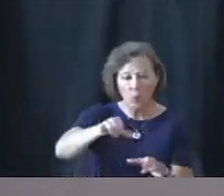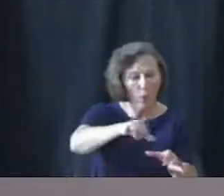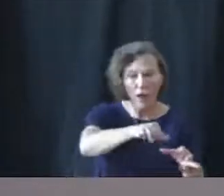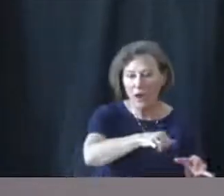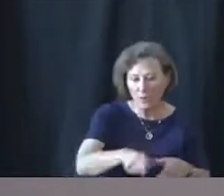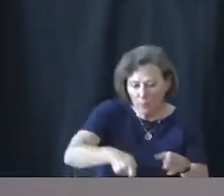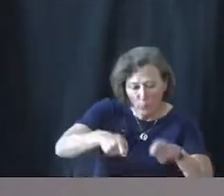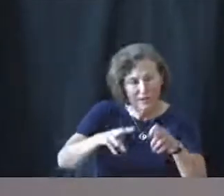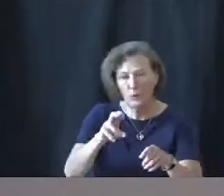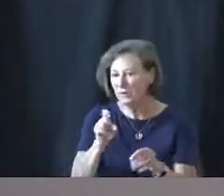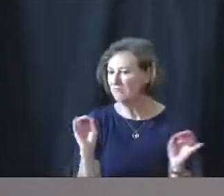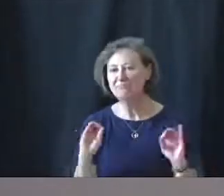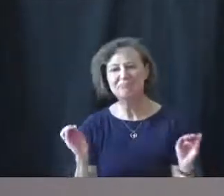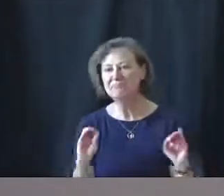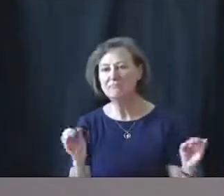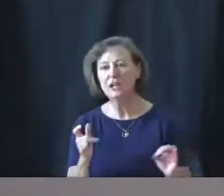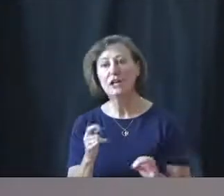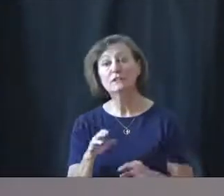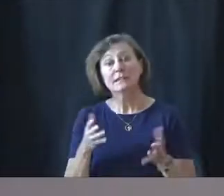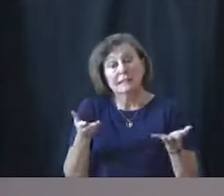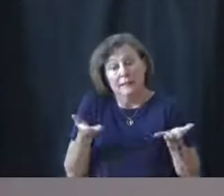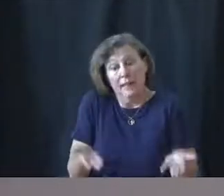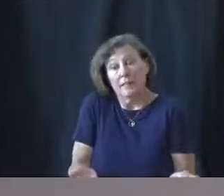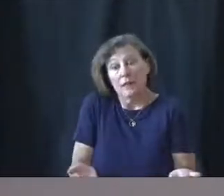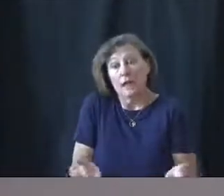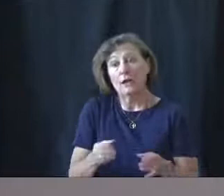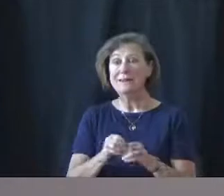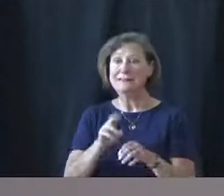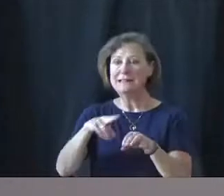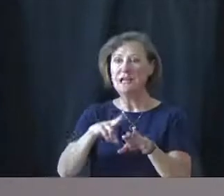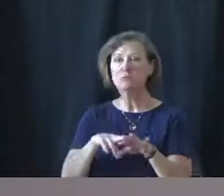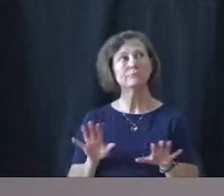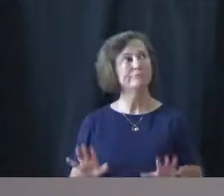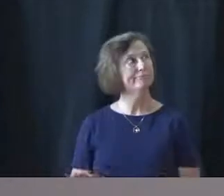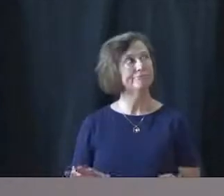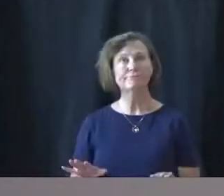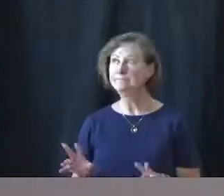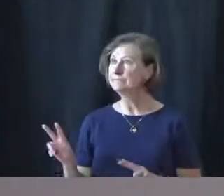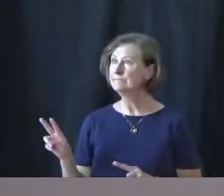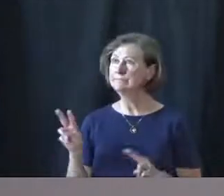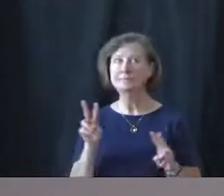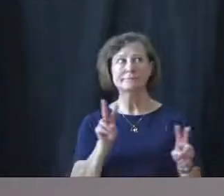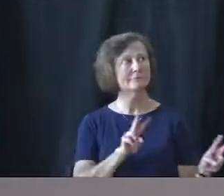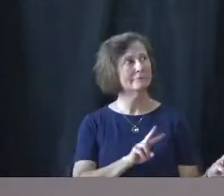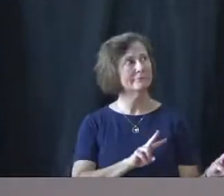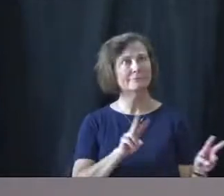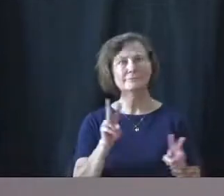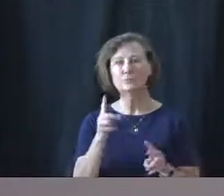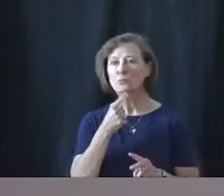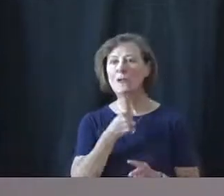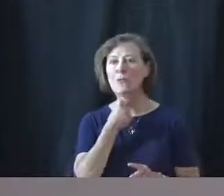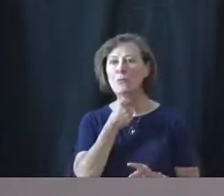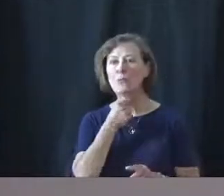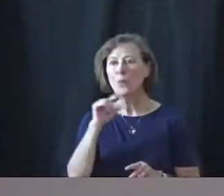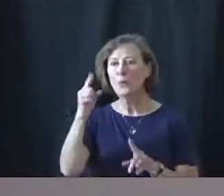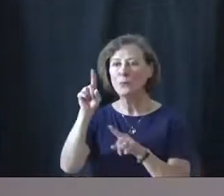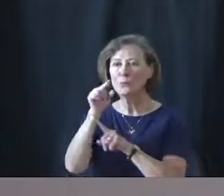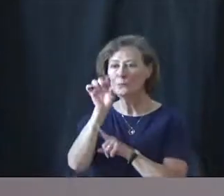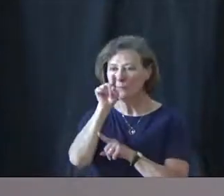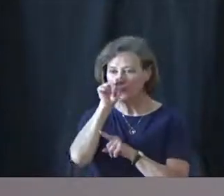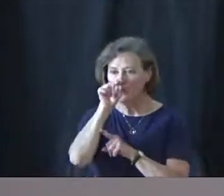pulling weeds, just being there in nature, watching red-throated hummingbirds whiz